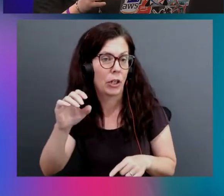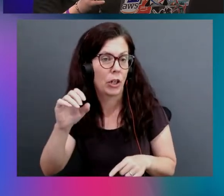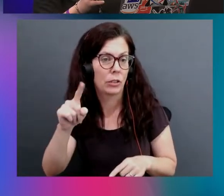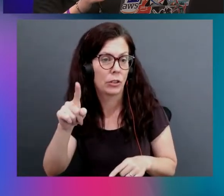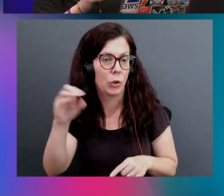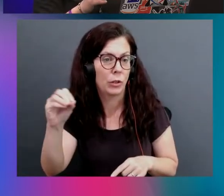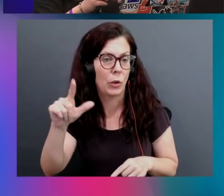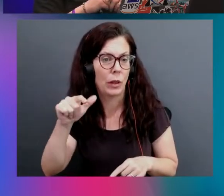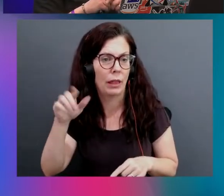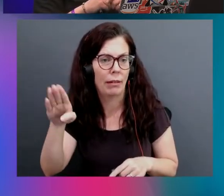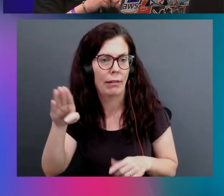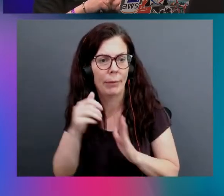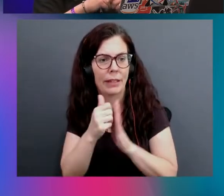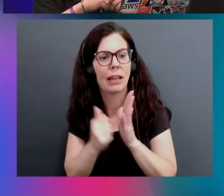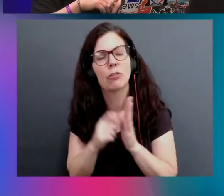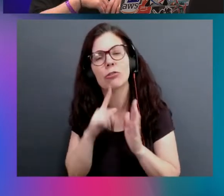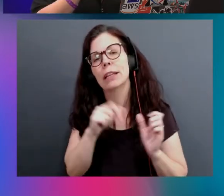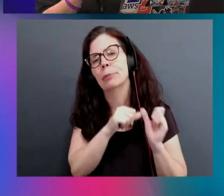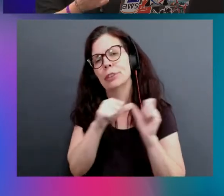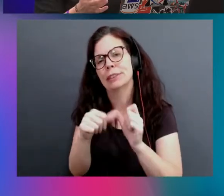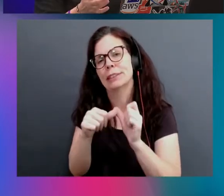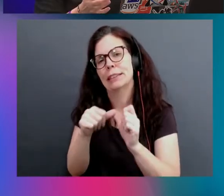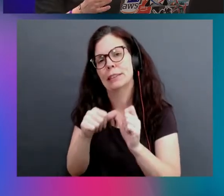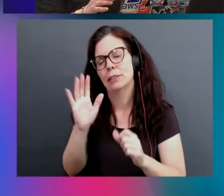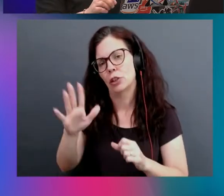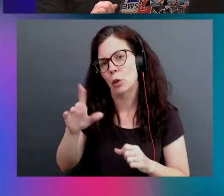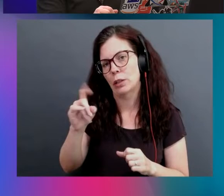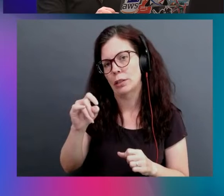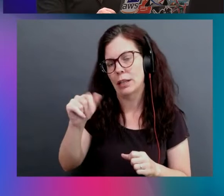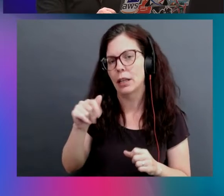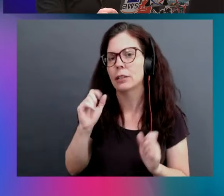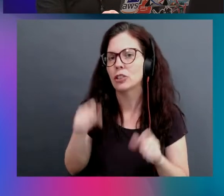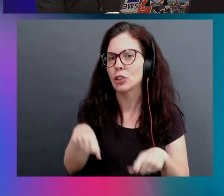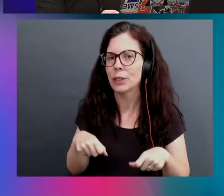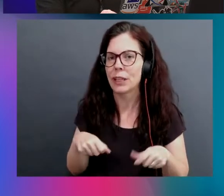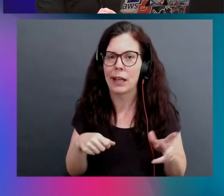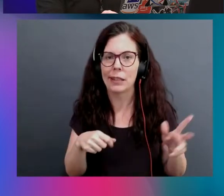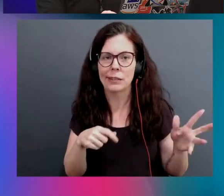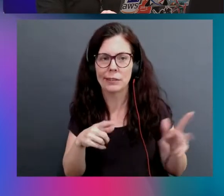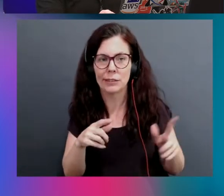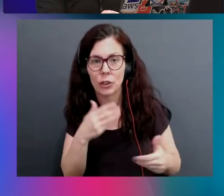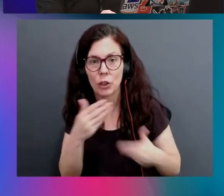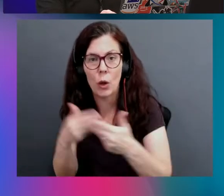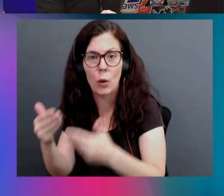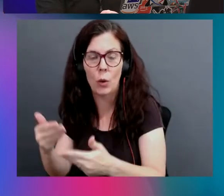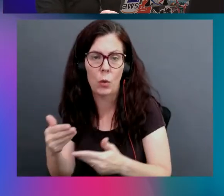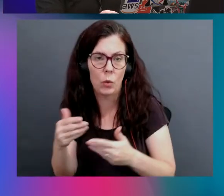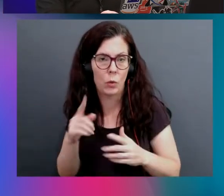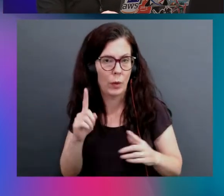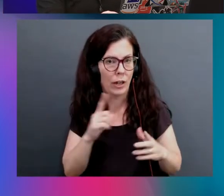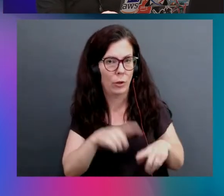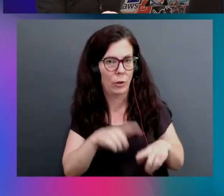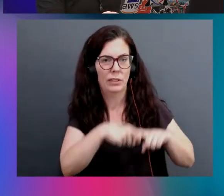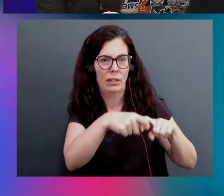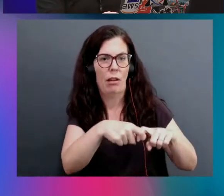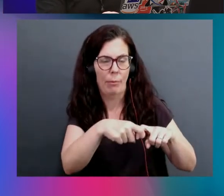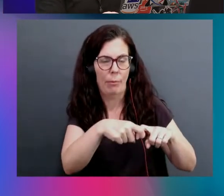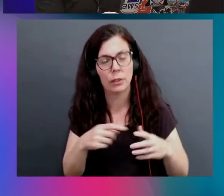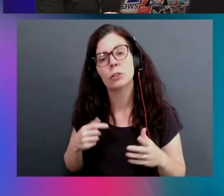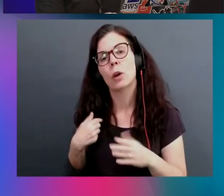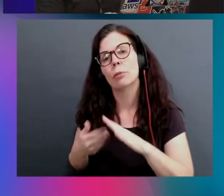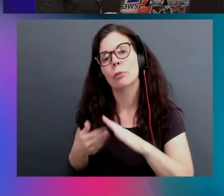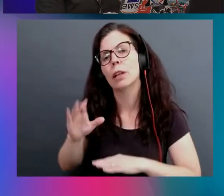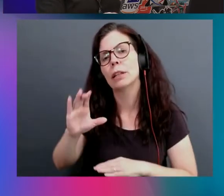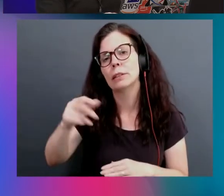just to persist your data. That way you can kind of pick up where you left off. Right. So I'm running a CPU. You get 12 hours